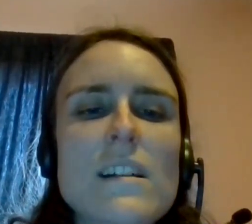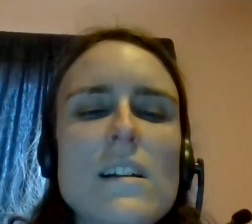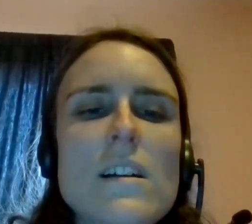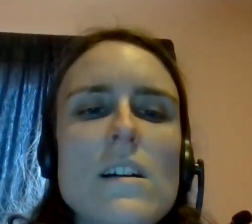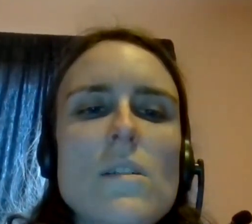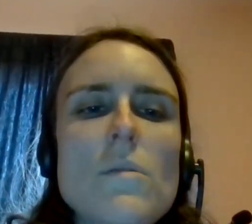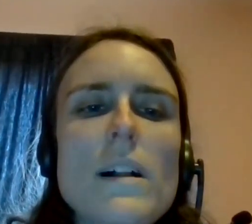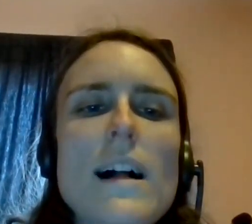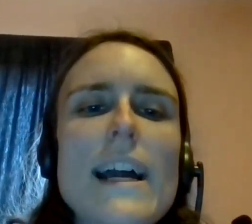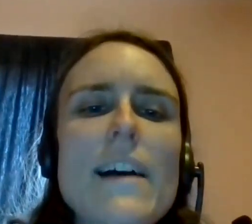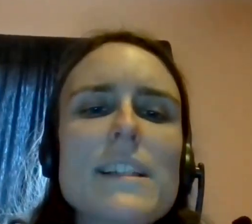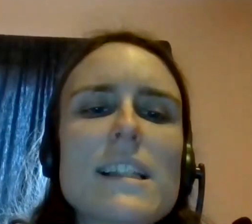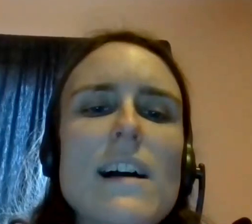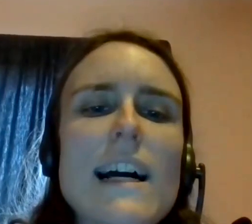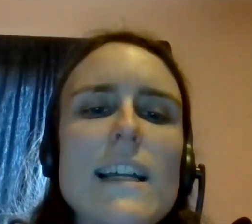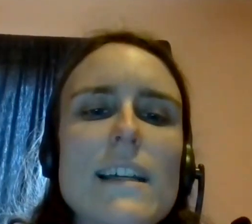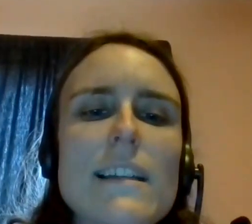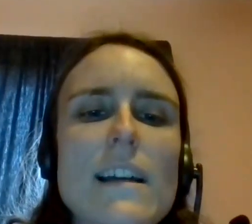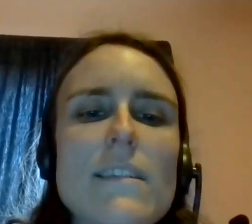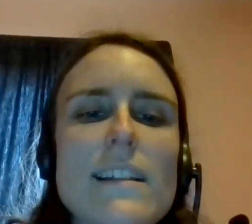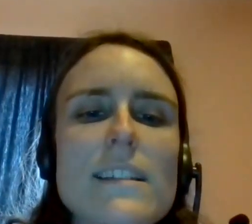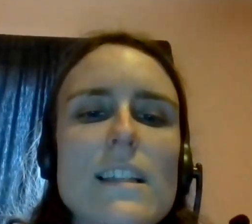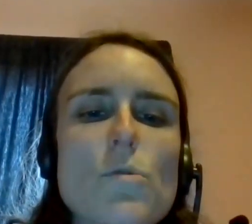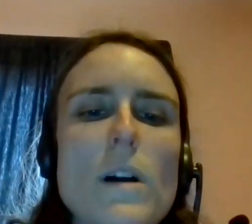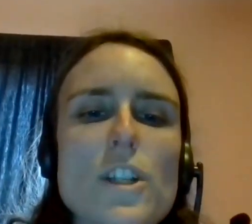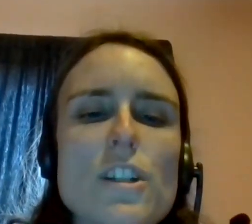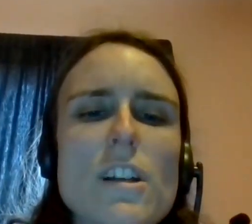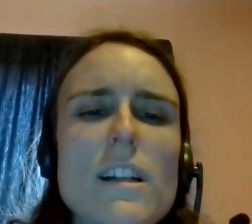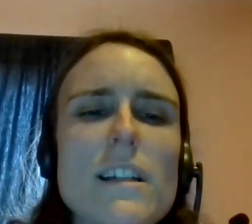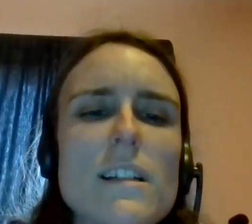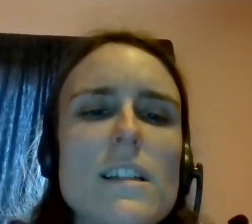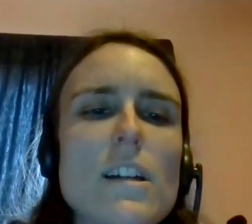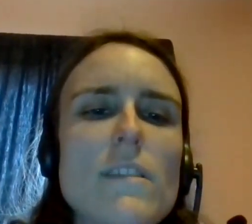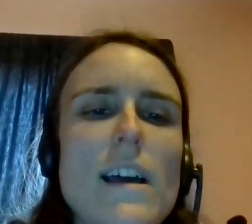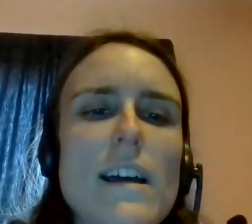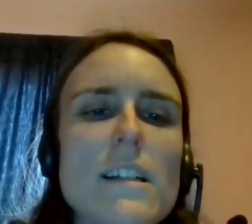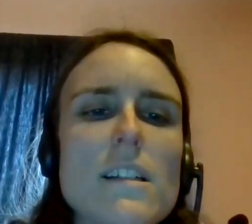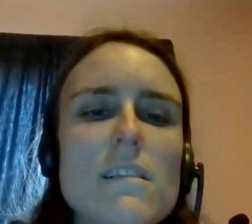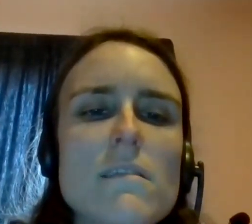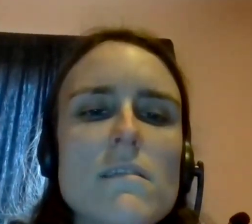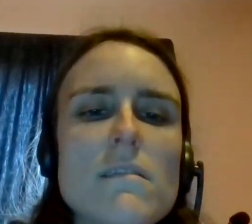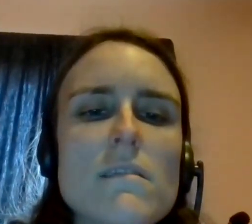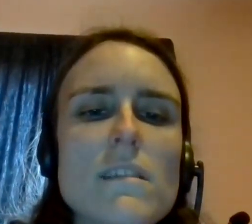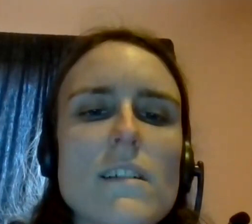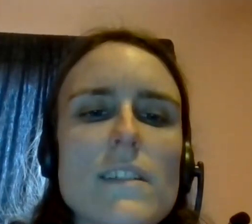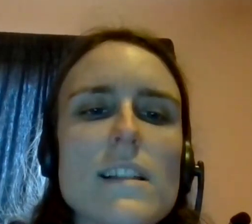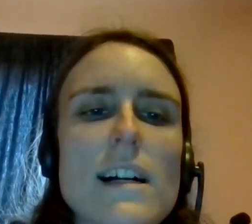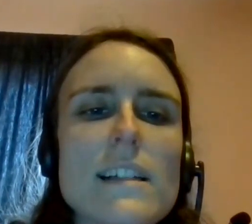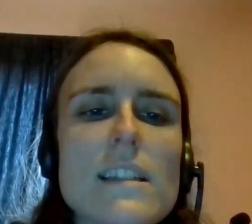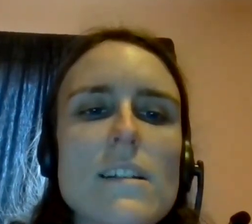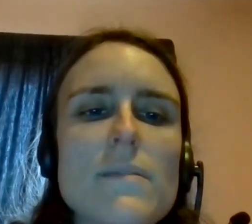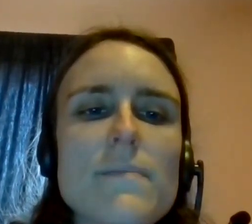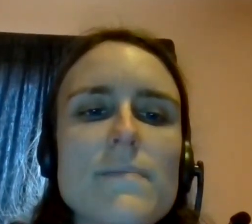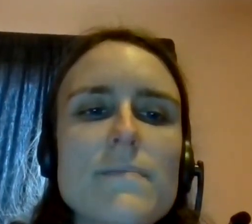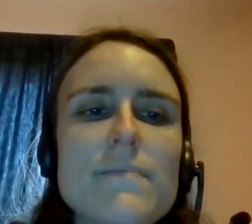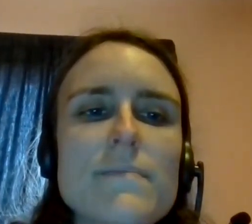an ask or? Well, I have a slide in there that says questions on it. It's near the end. Okay. The slide.